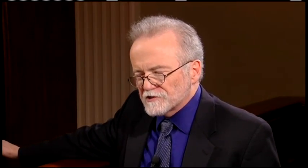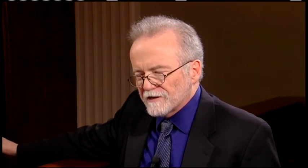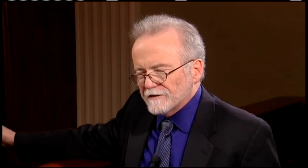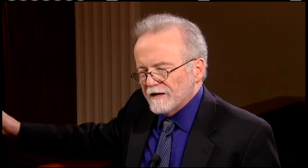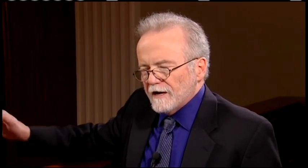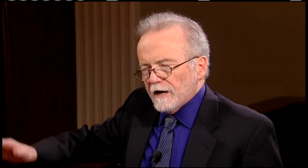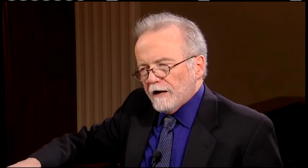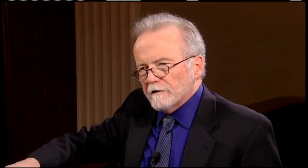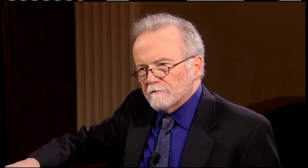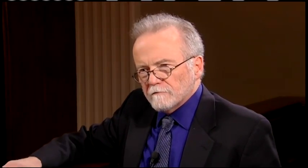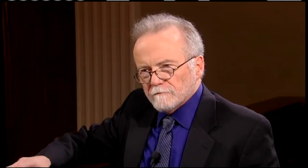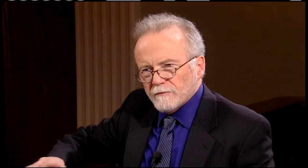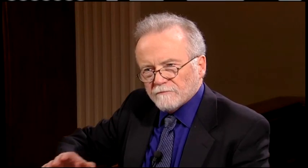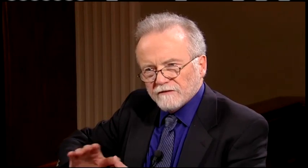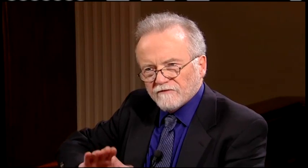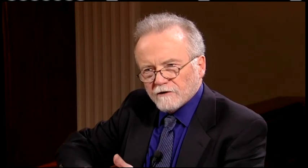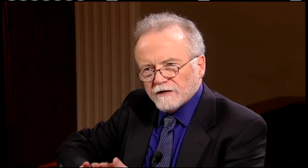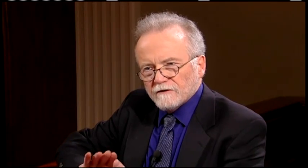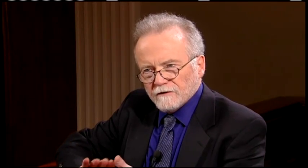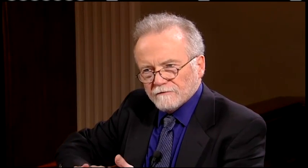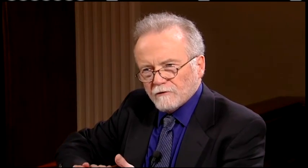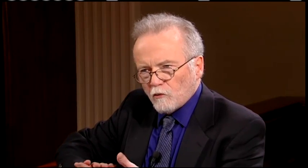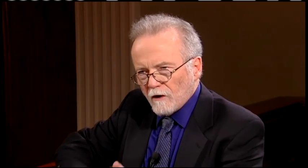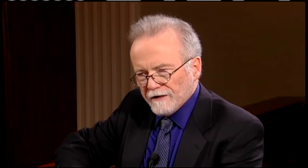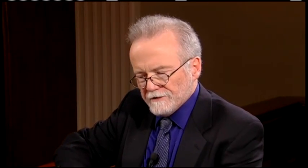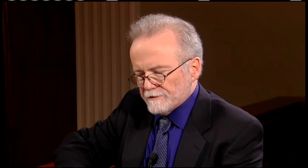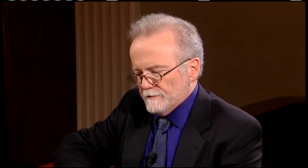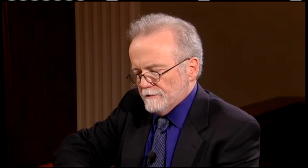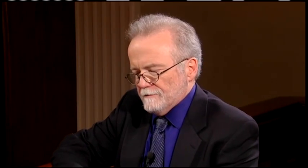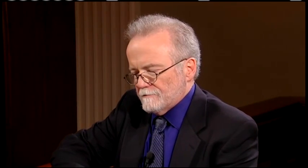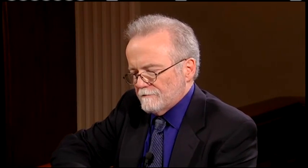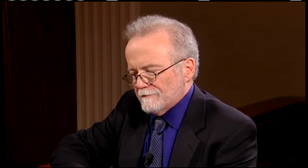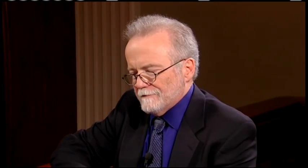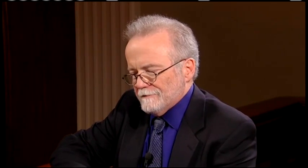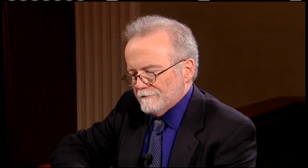House and Senate, and met by very quiet,